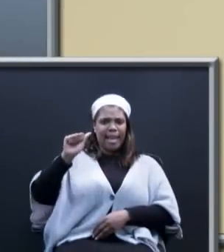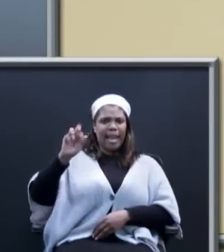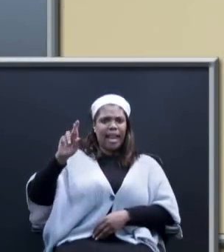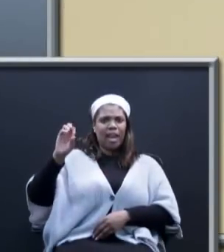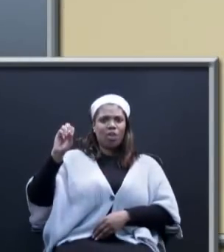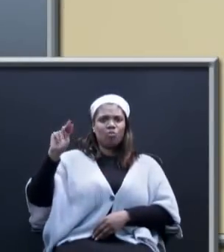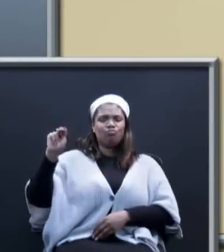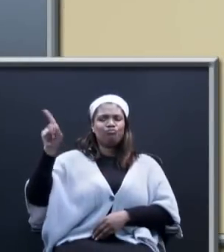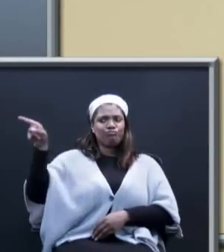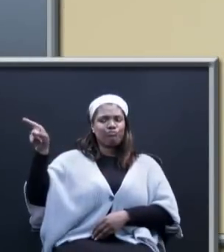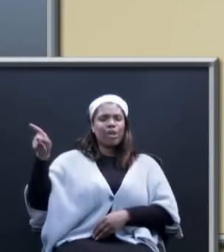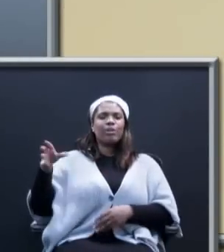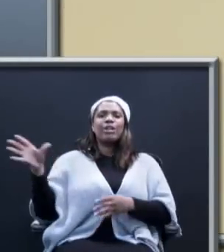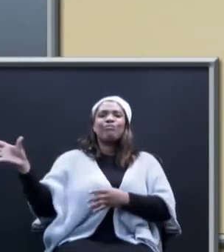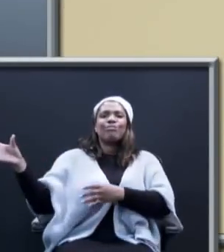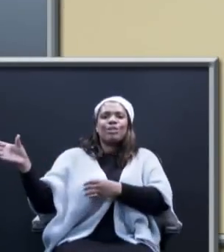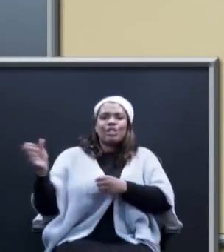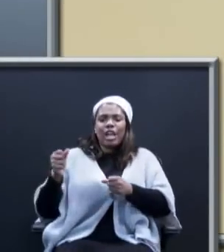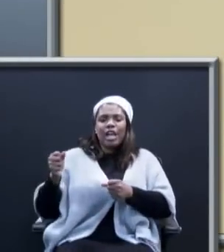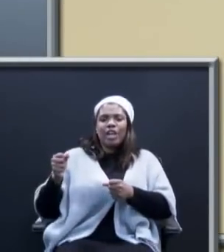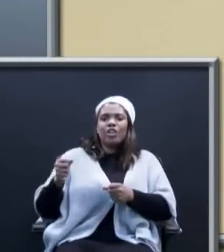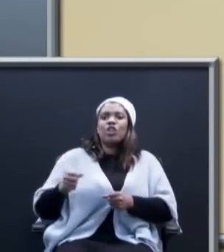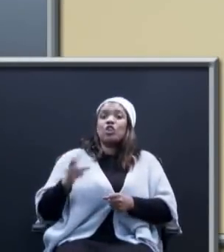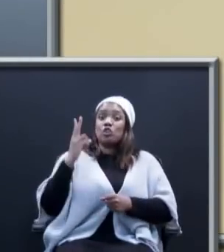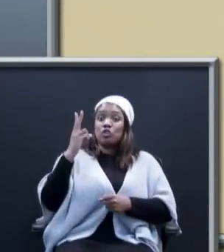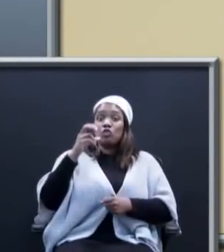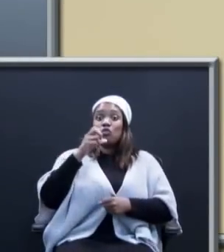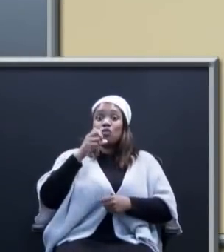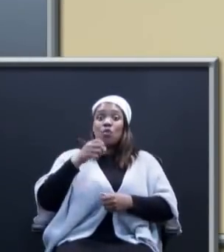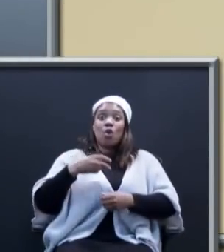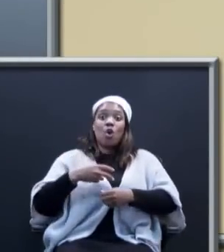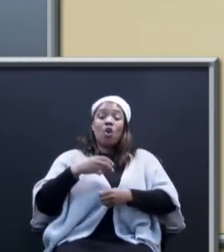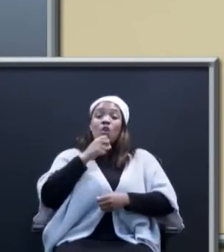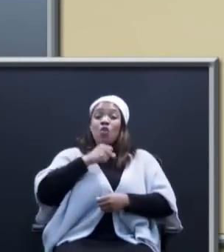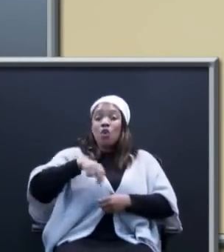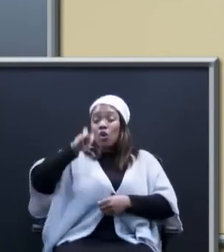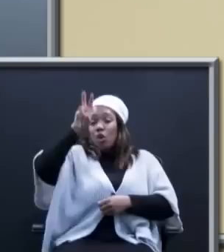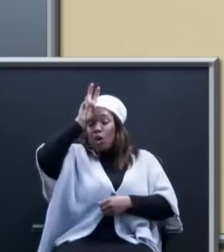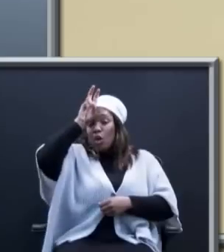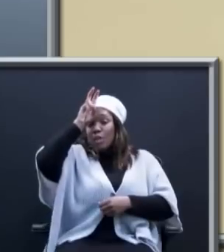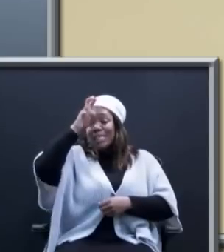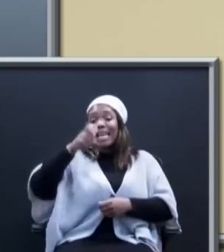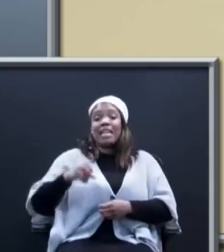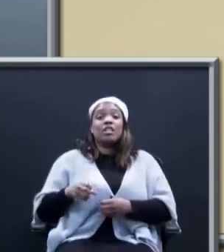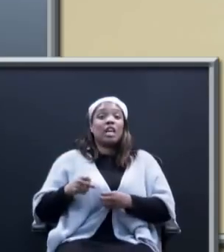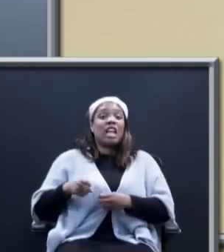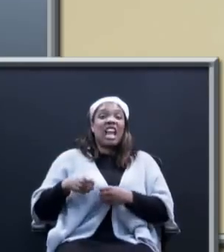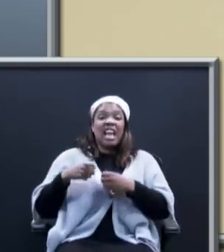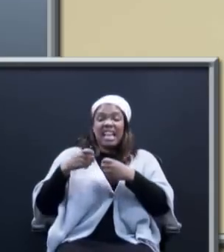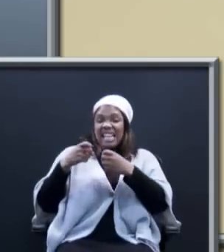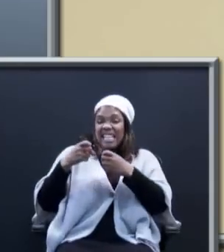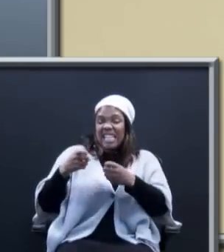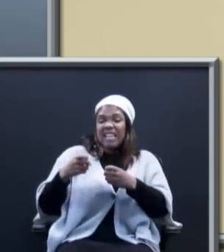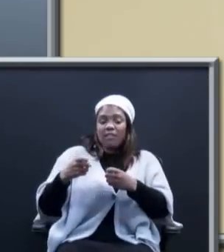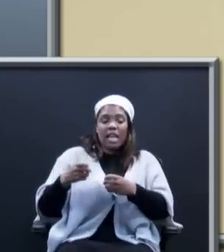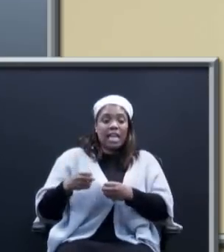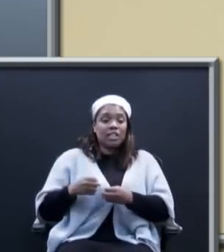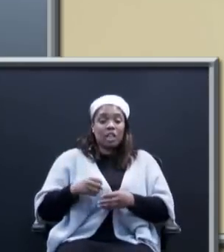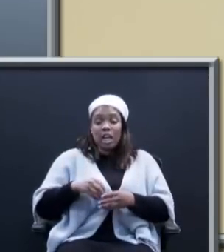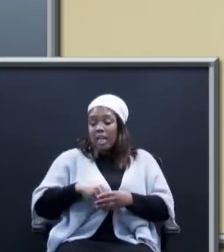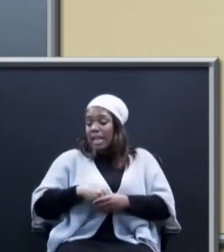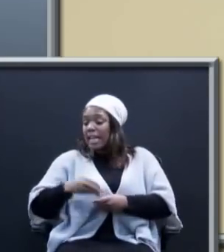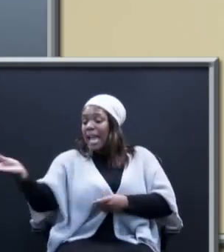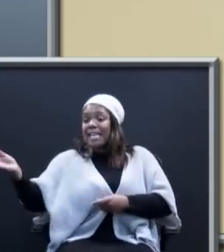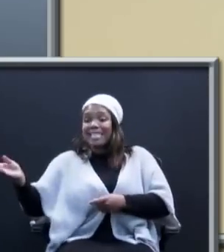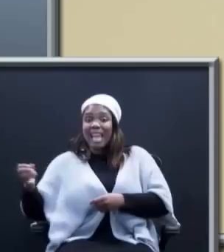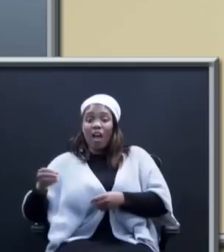and present them before the Lord at the door of the tabernacle of the congregation. Go ahead. And Aaron shall cast lots upon the two goats, one lot for